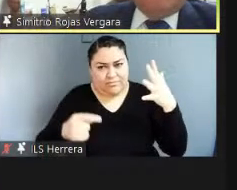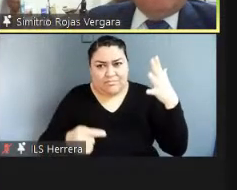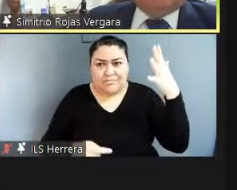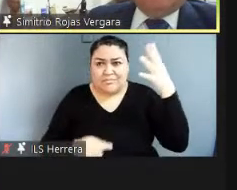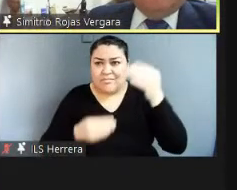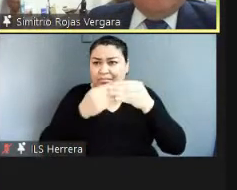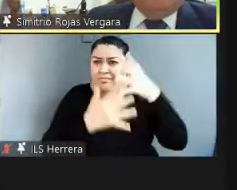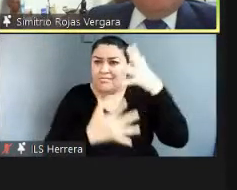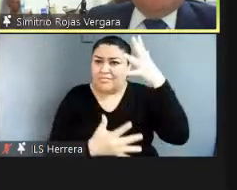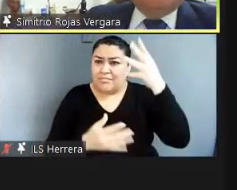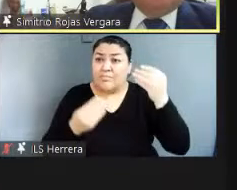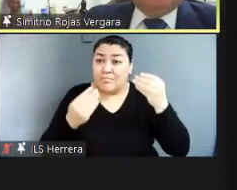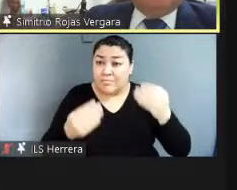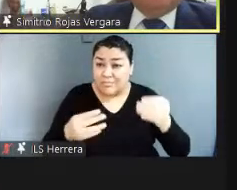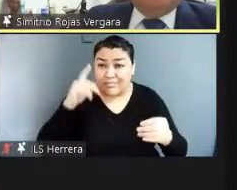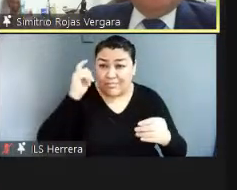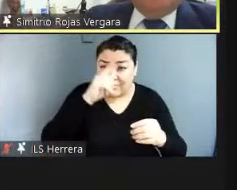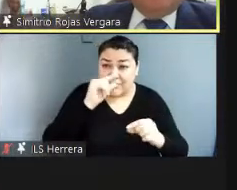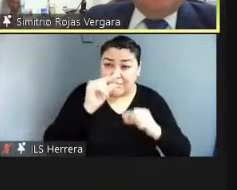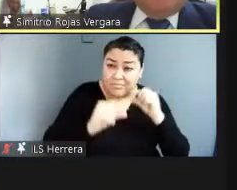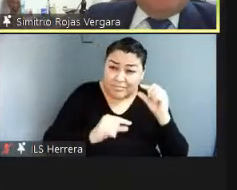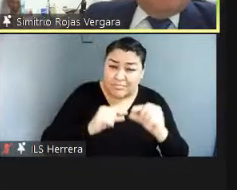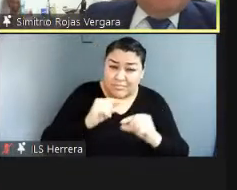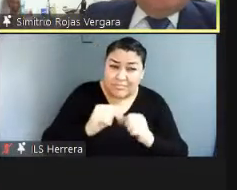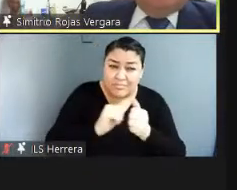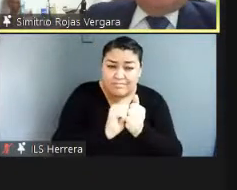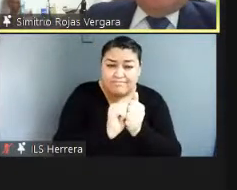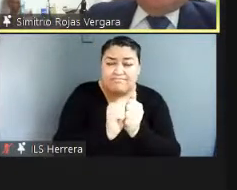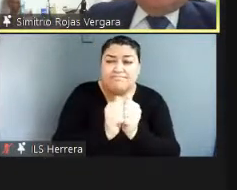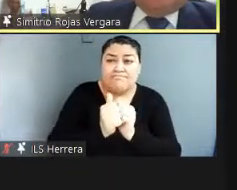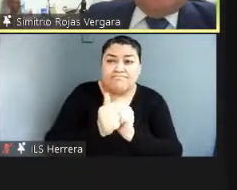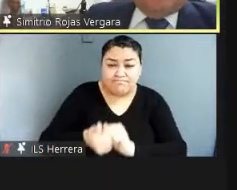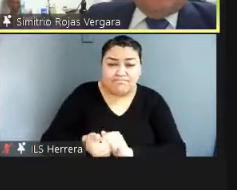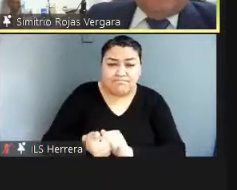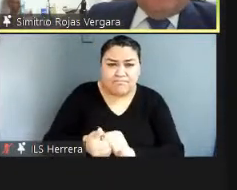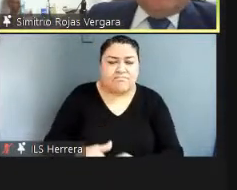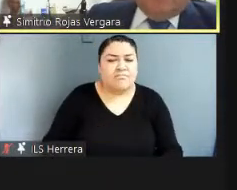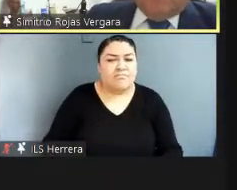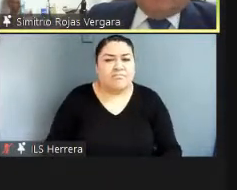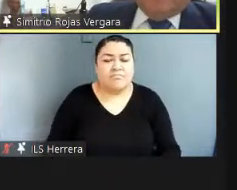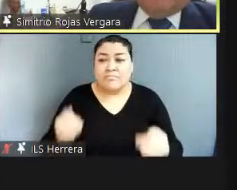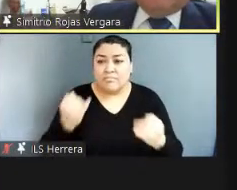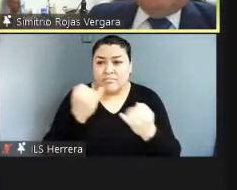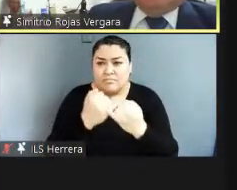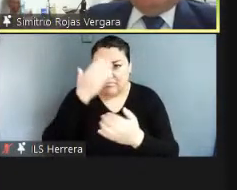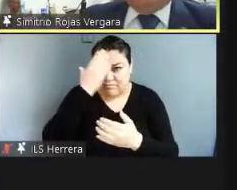that we have, as you can see, there are many, many challenges they have to face.